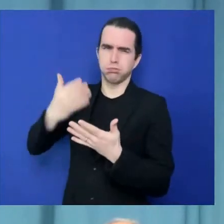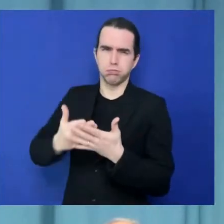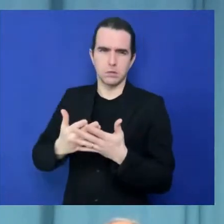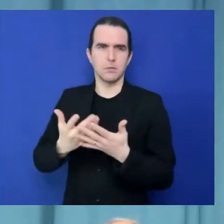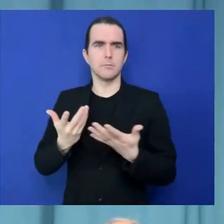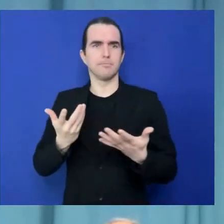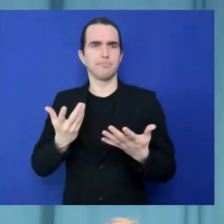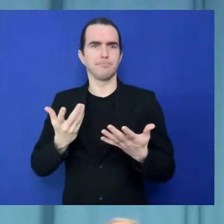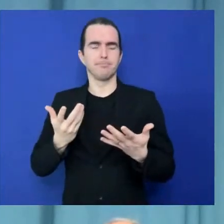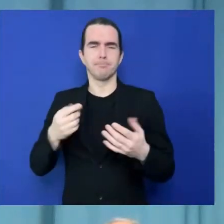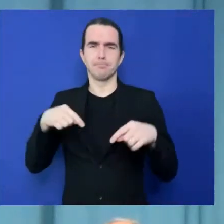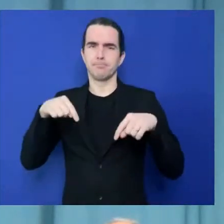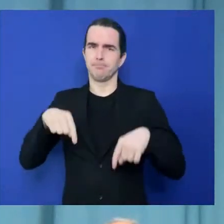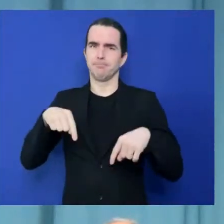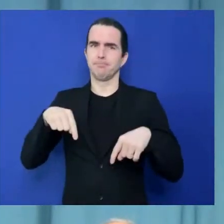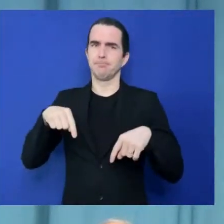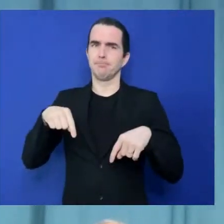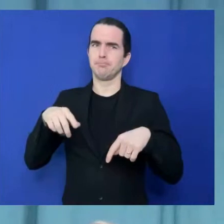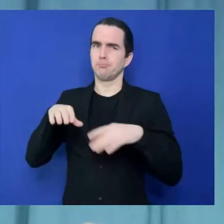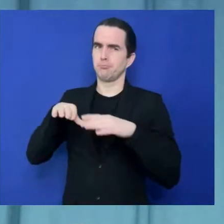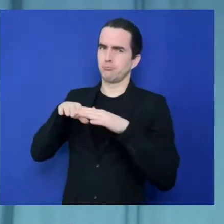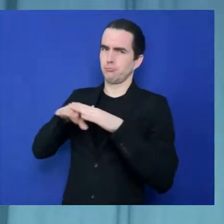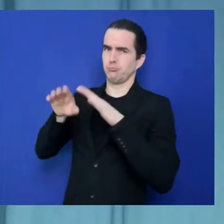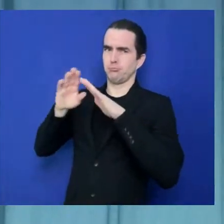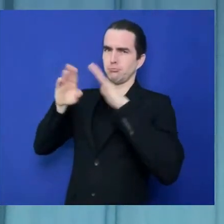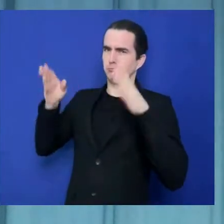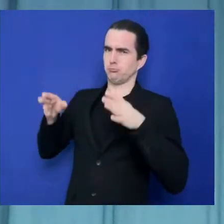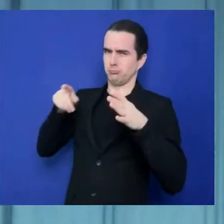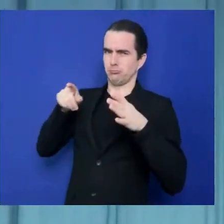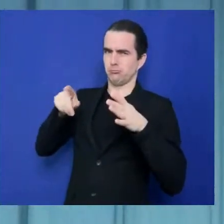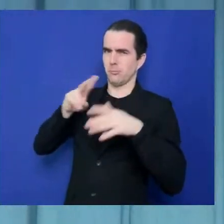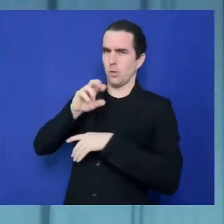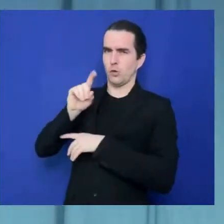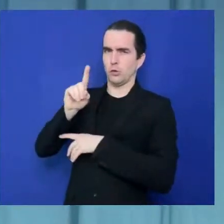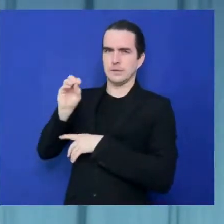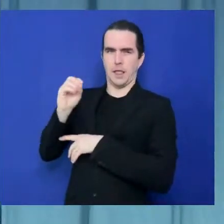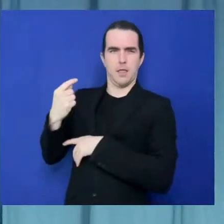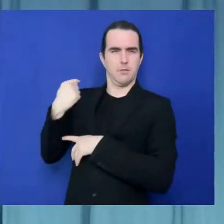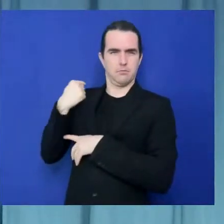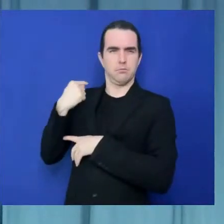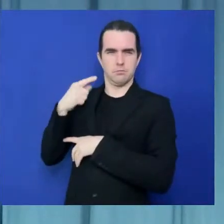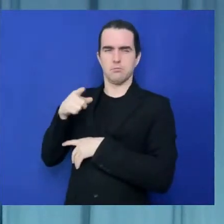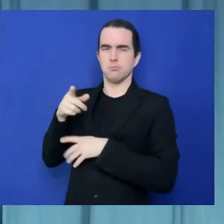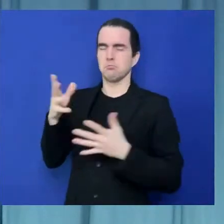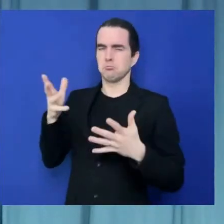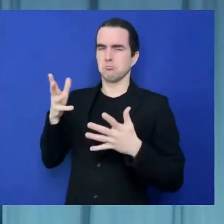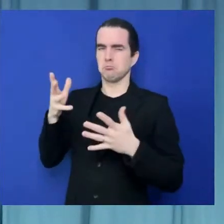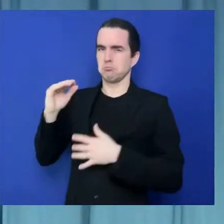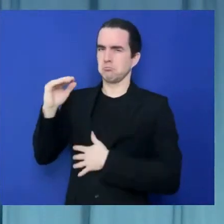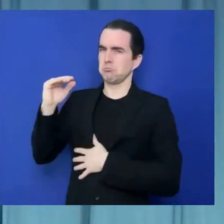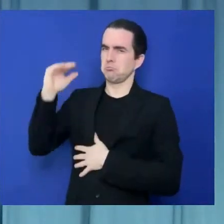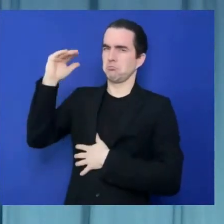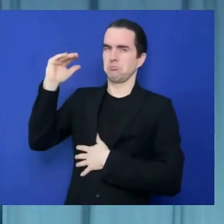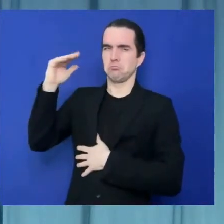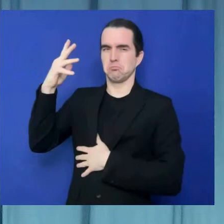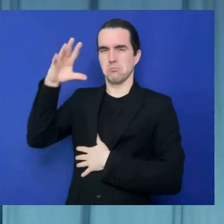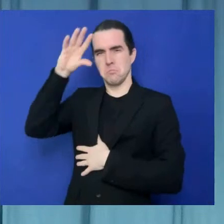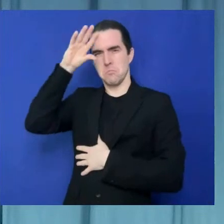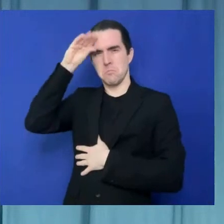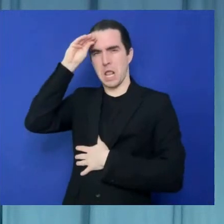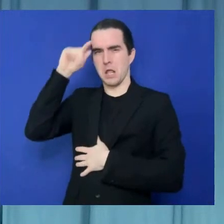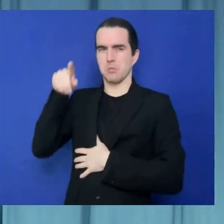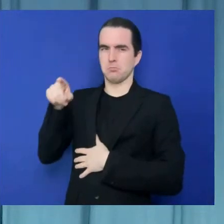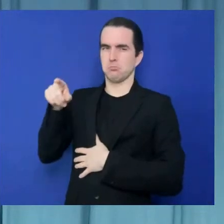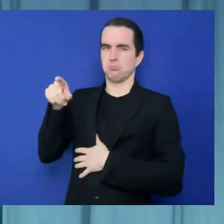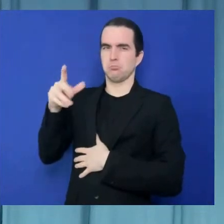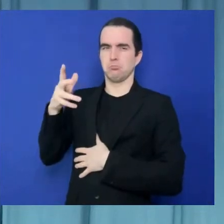us. This year we have so many highlights, and please do not underestimate the growth of the Zero Conference, which now spans